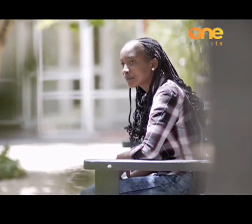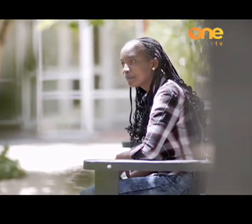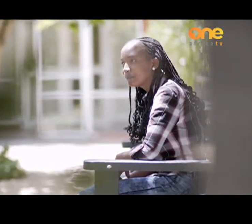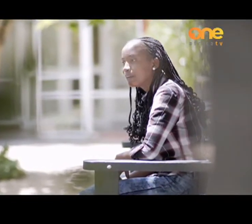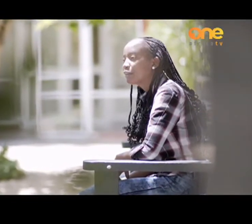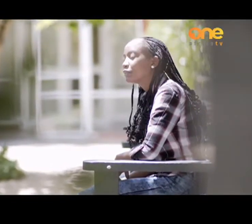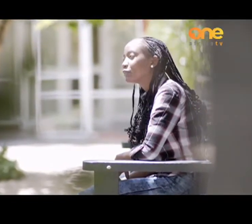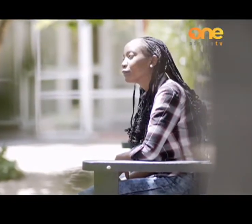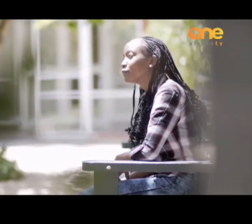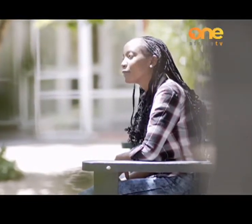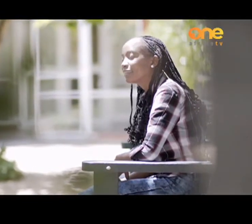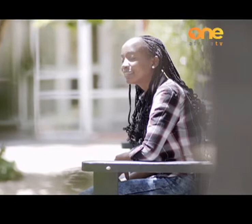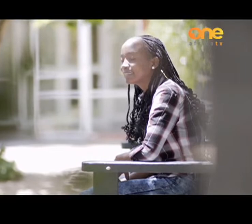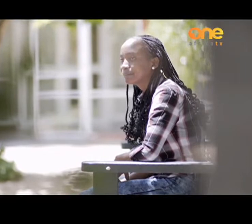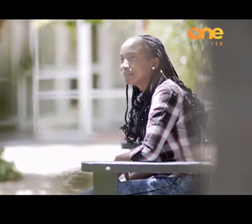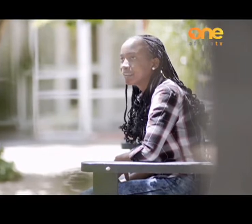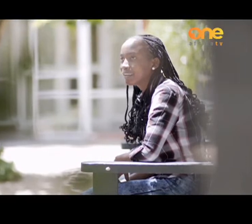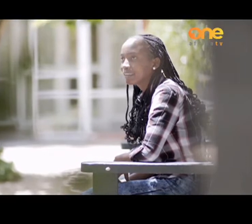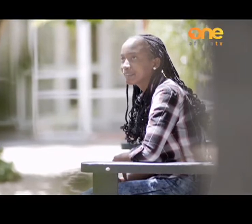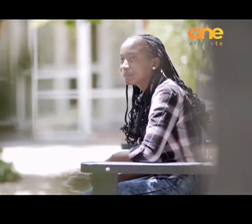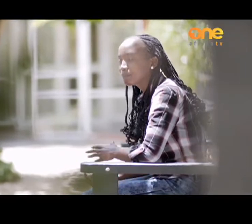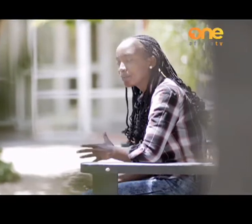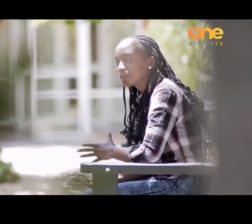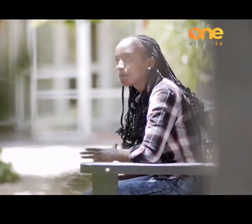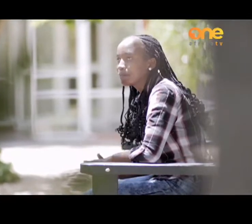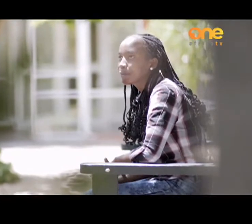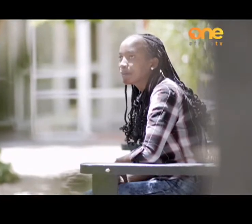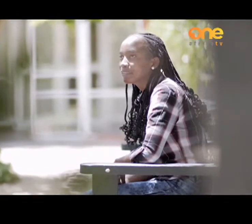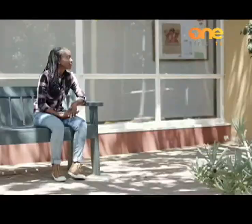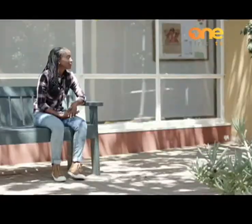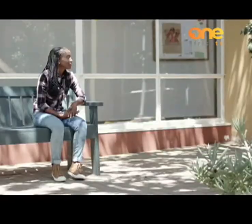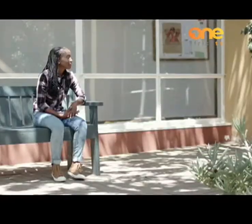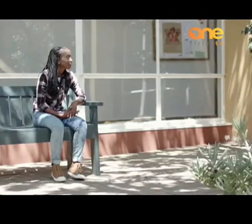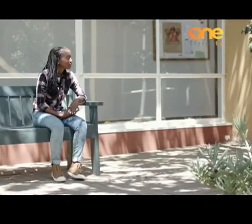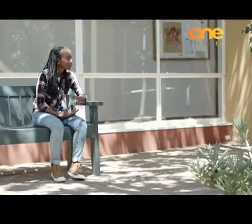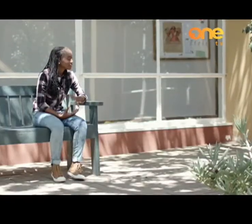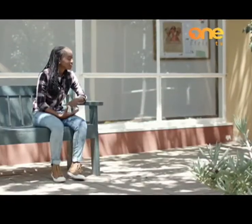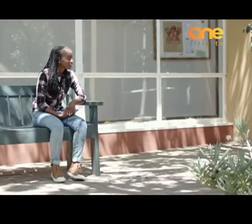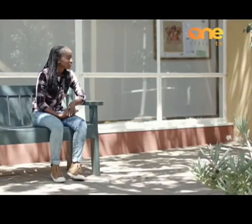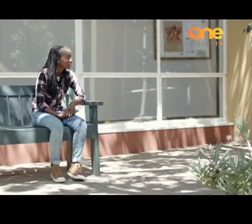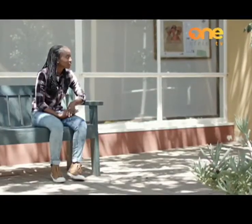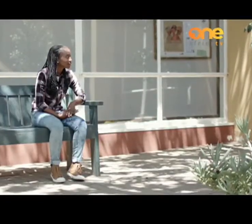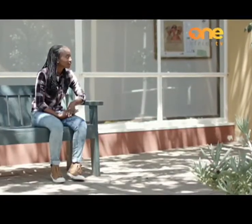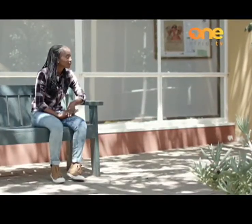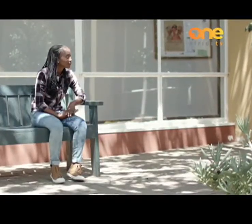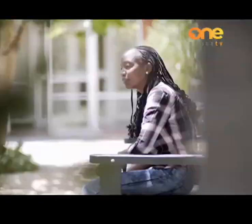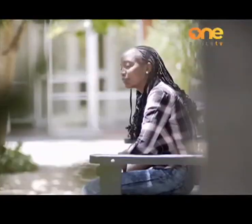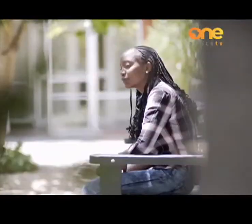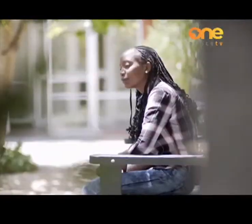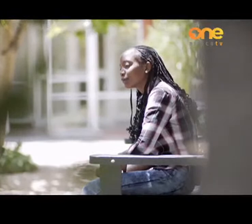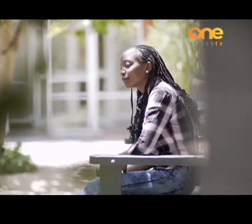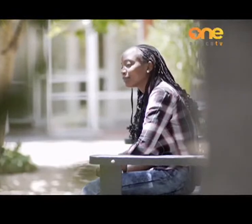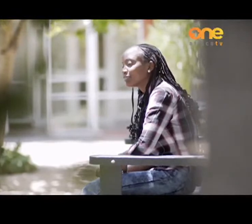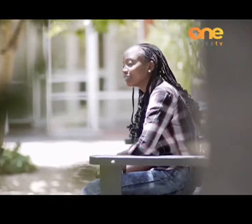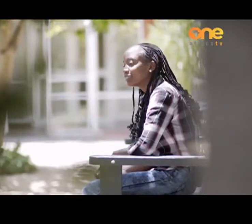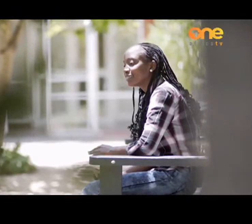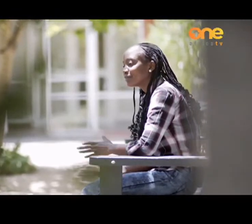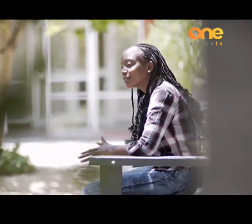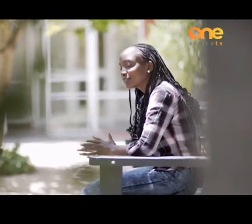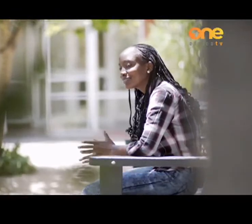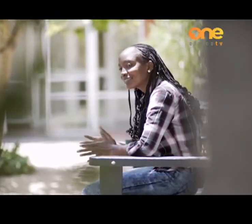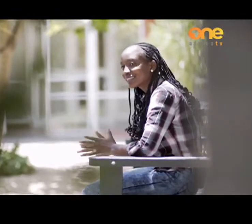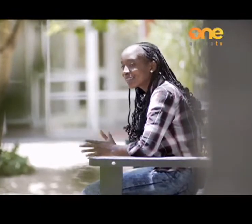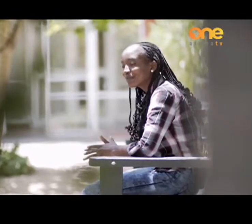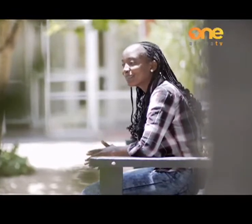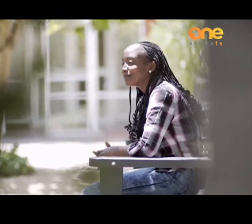first group to make it, to perform very well at Tsunku Senior Secondary School. So